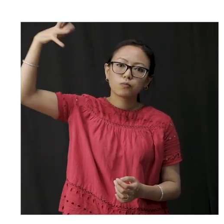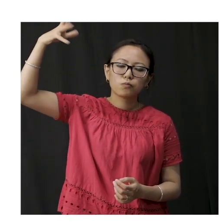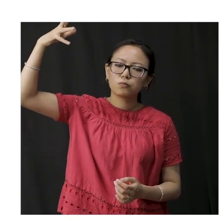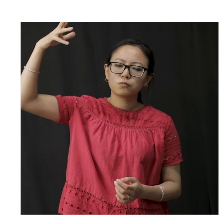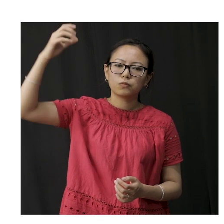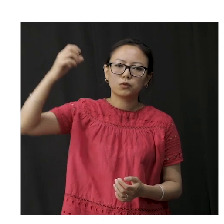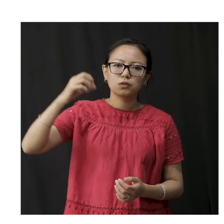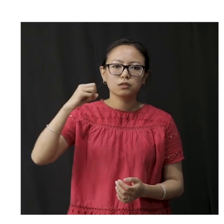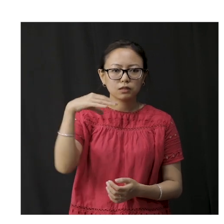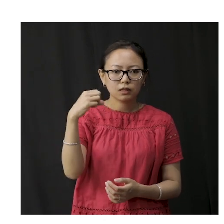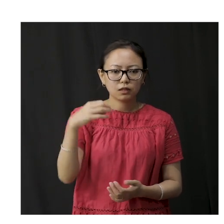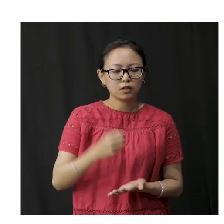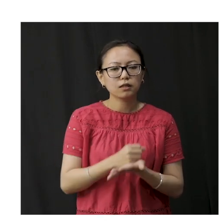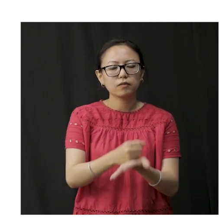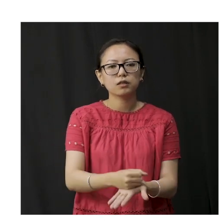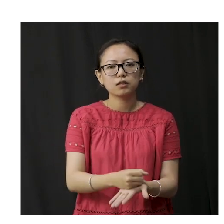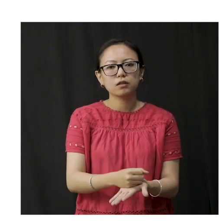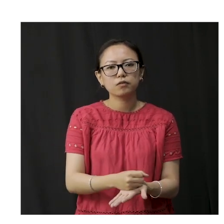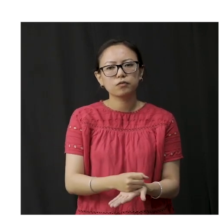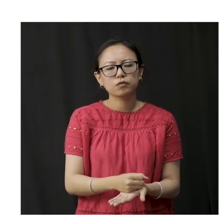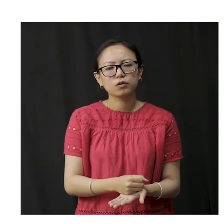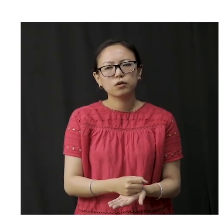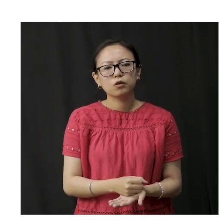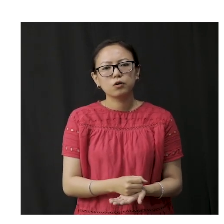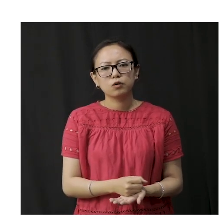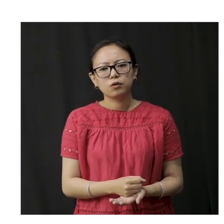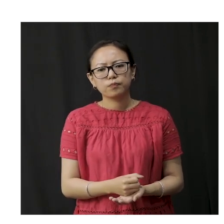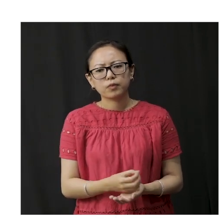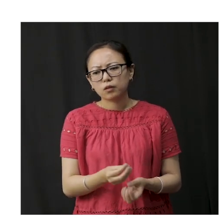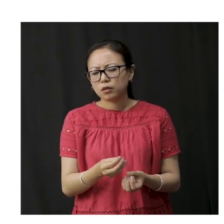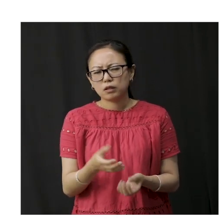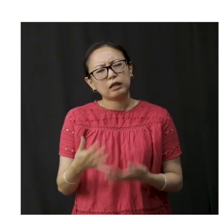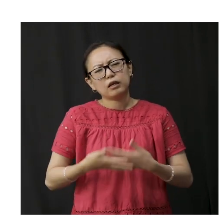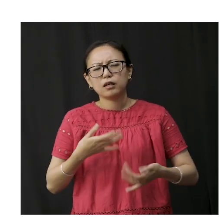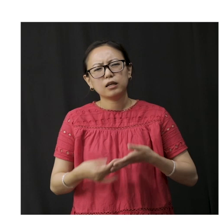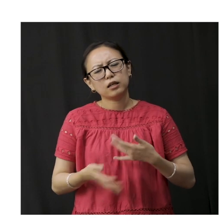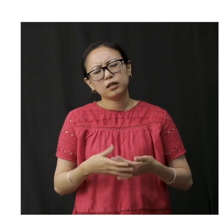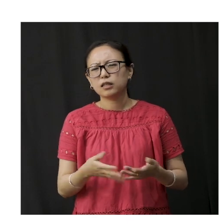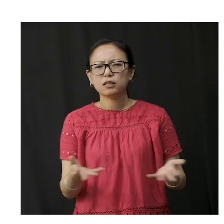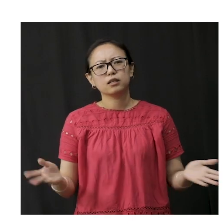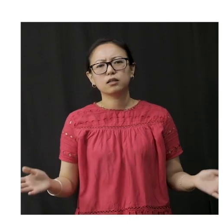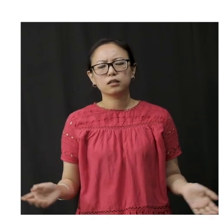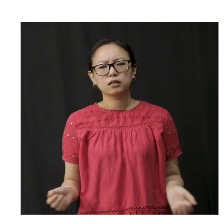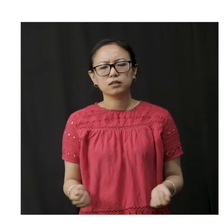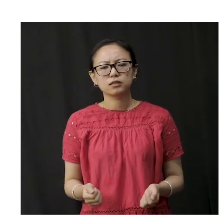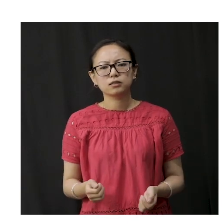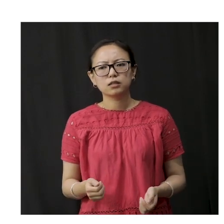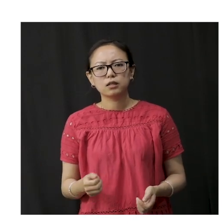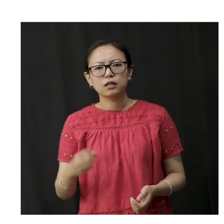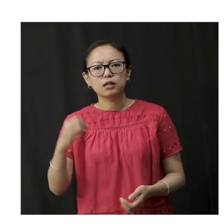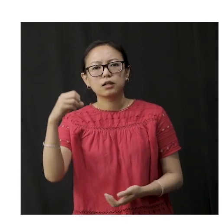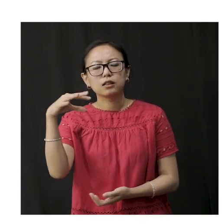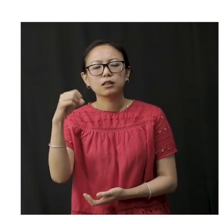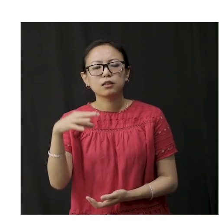Okay, we have all read in the poem that the sun and the moon give us light. And I will give you one